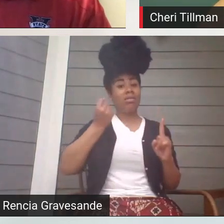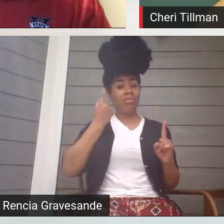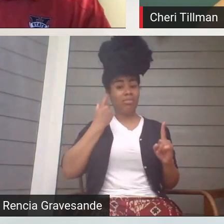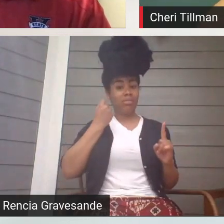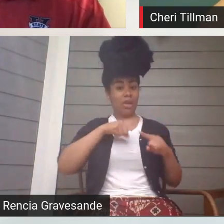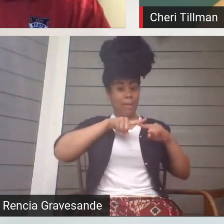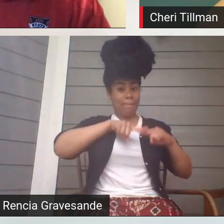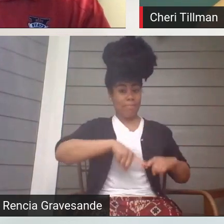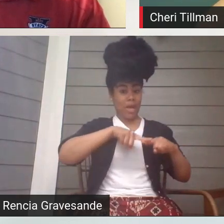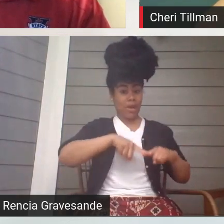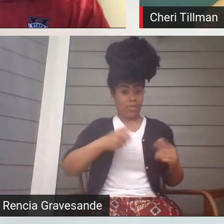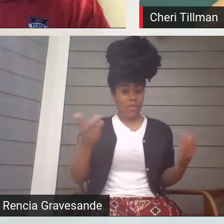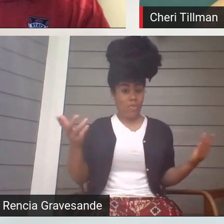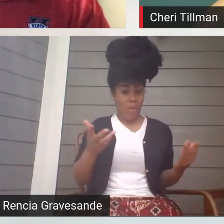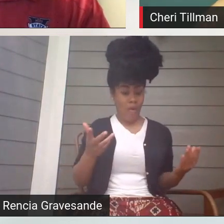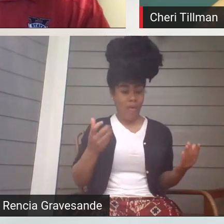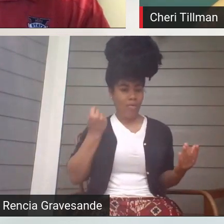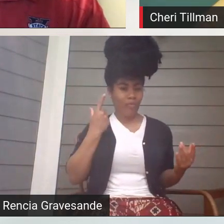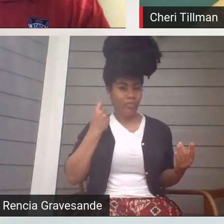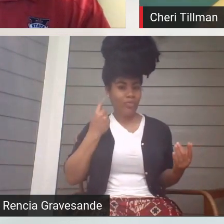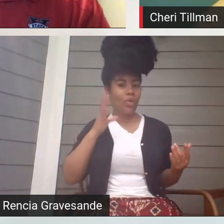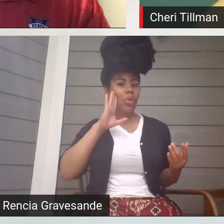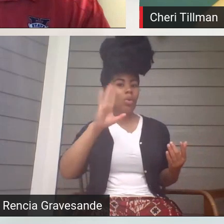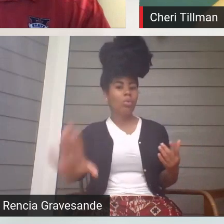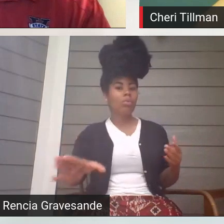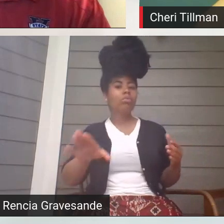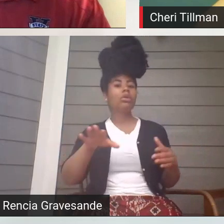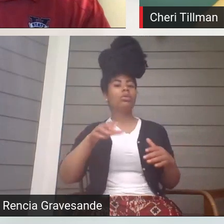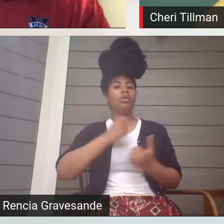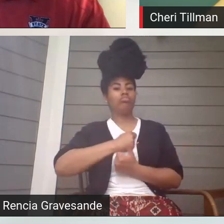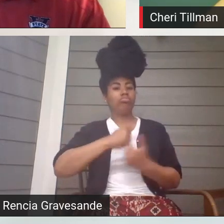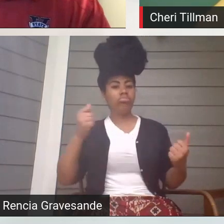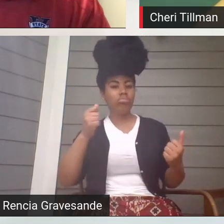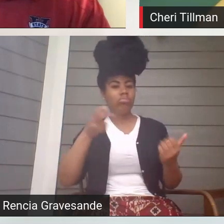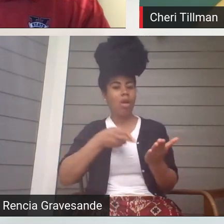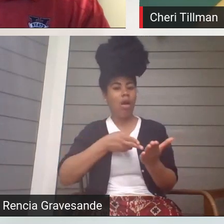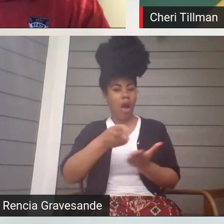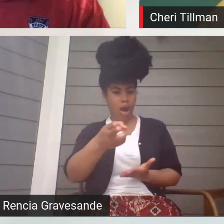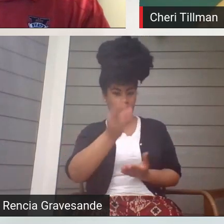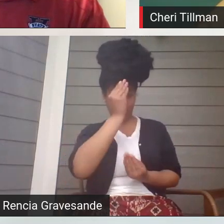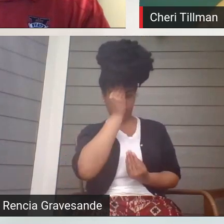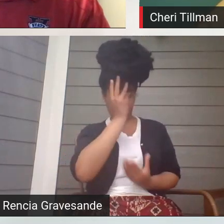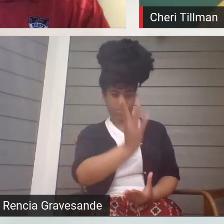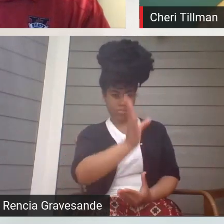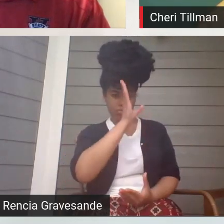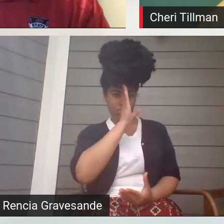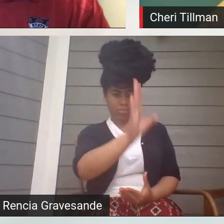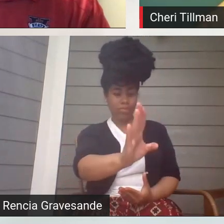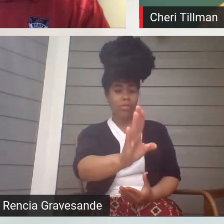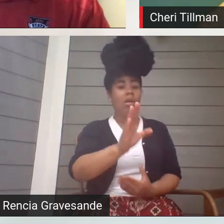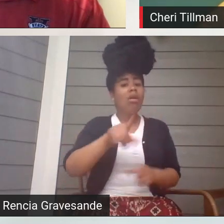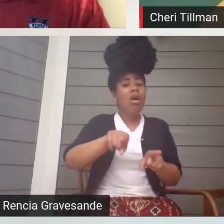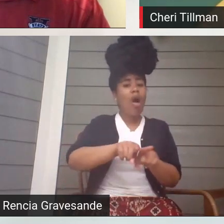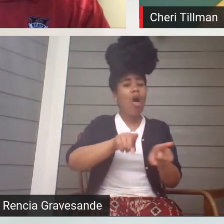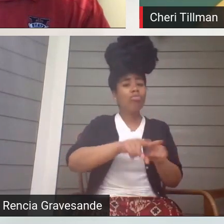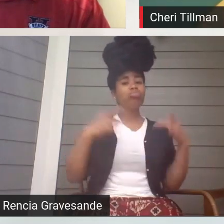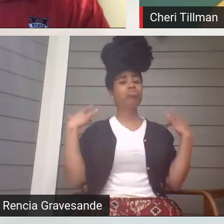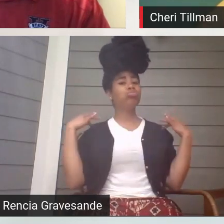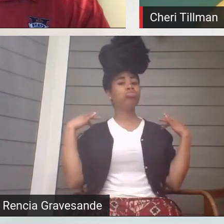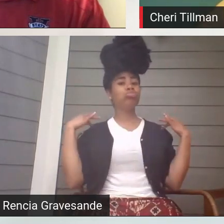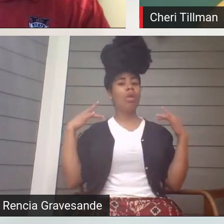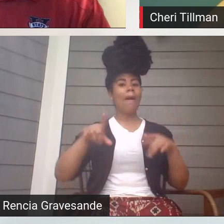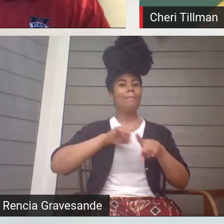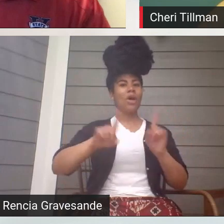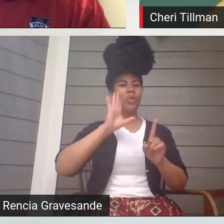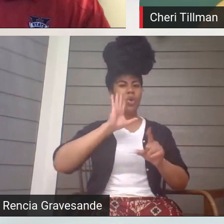that we will be open, we will be honest, and we are going to work our hardest and best